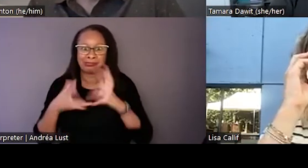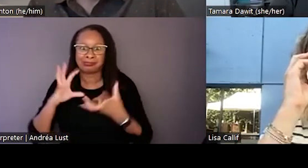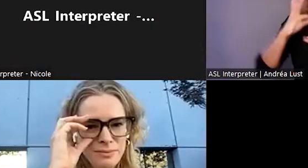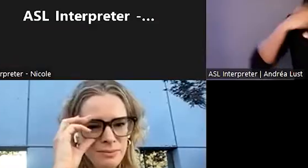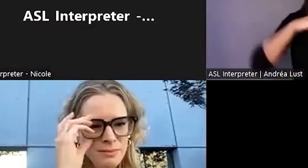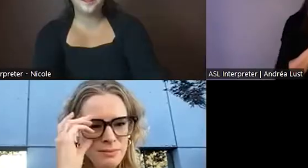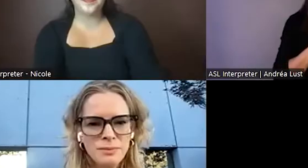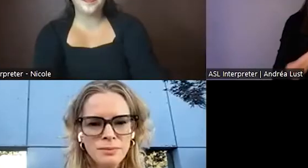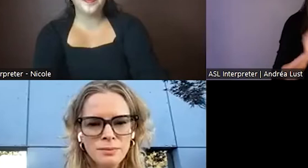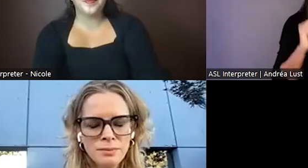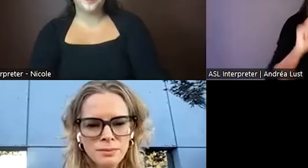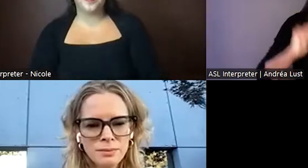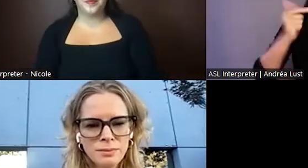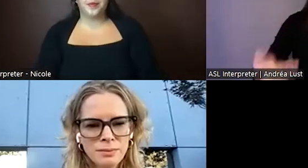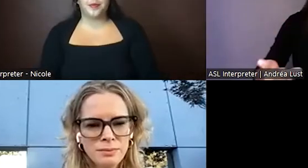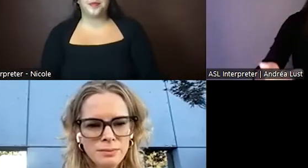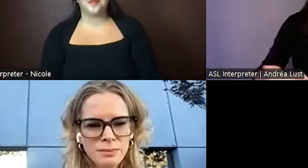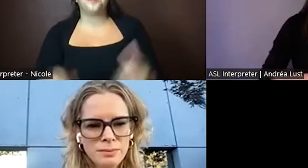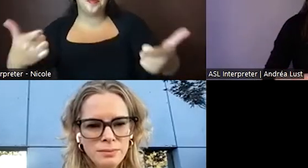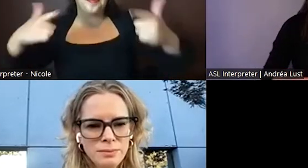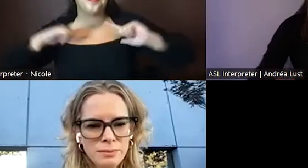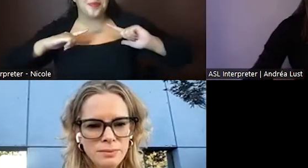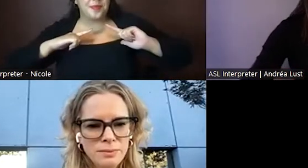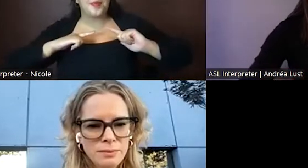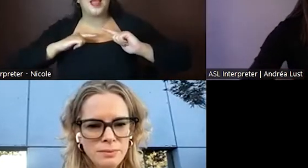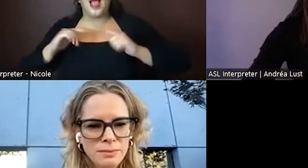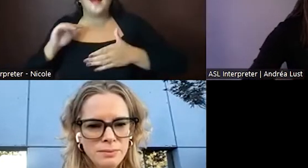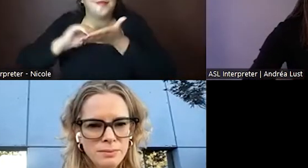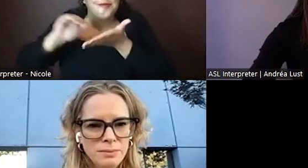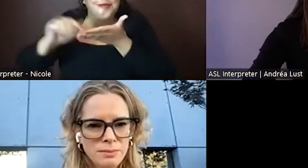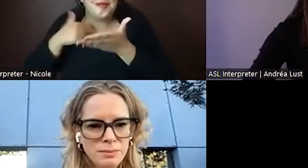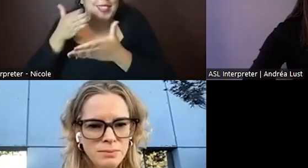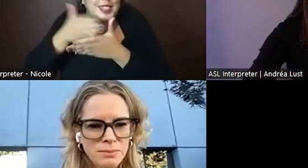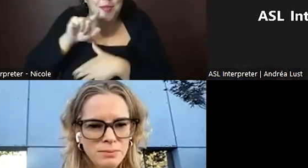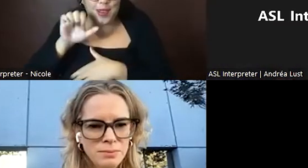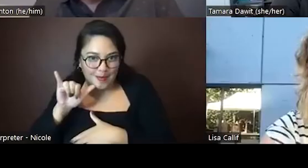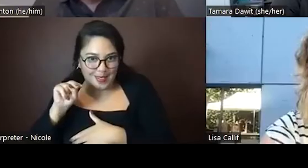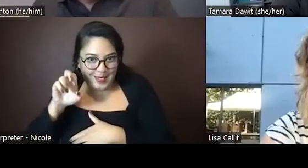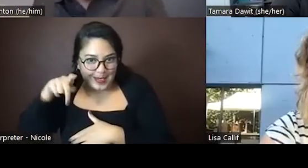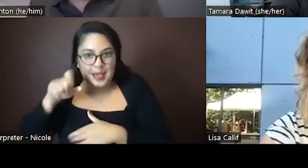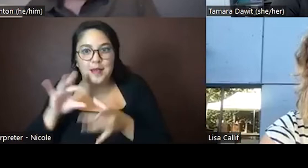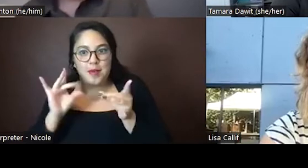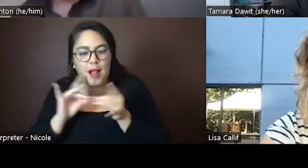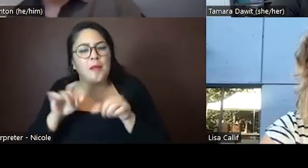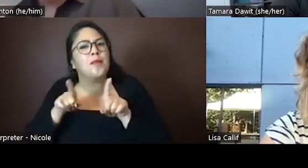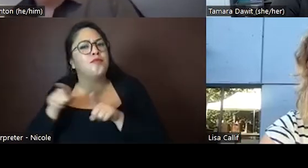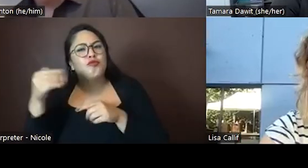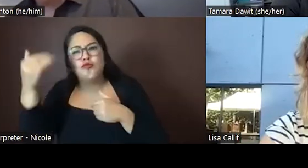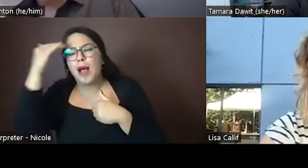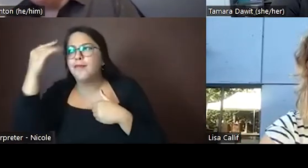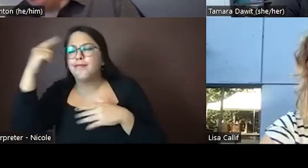mean, sorry to interrupt, Tamara, but do you have any specific, for example, examples comes to your